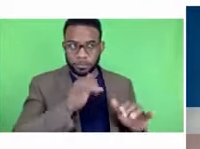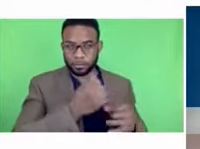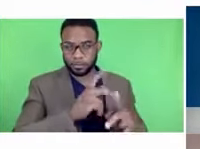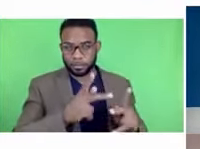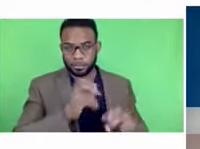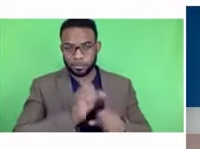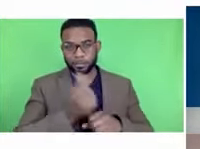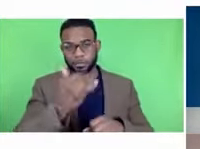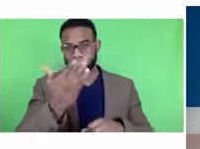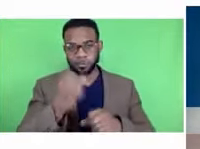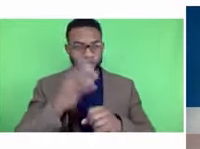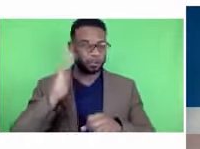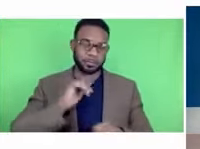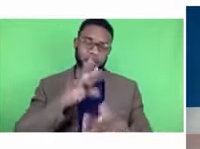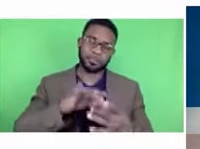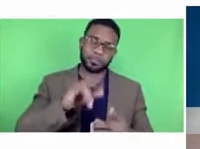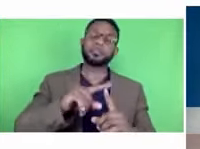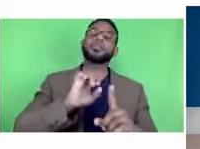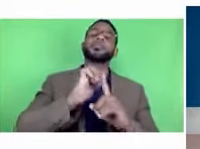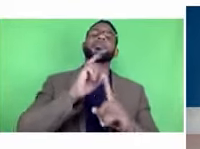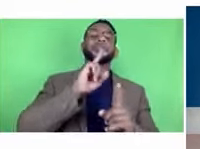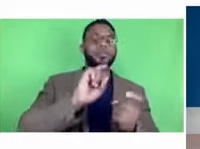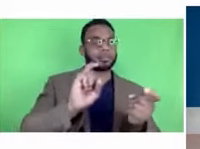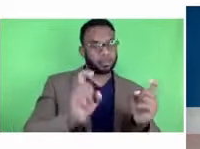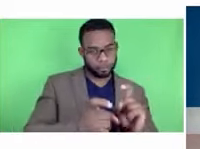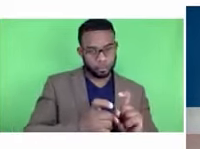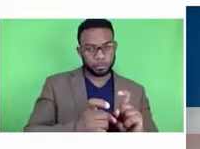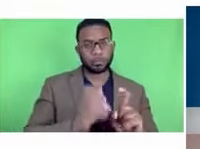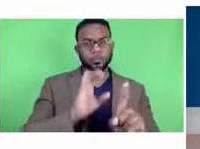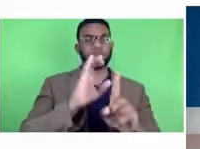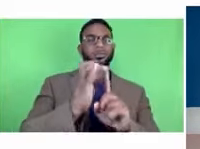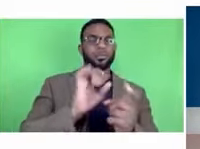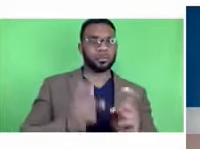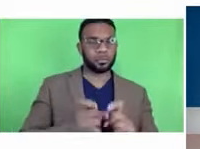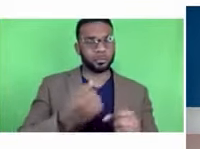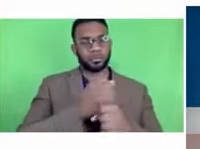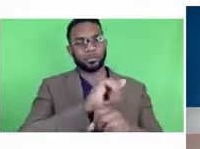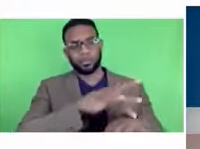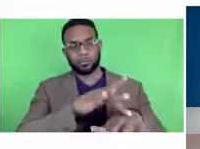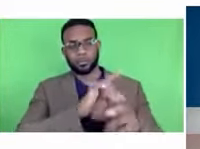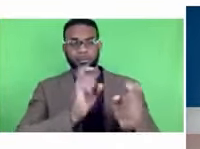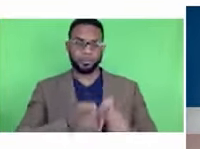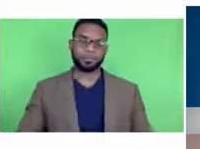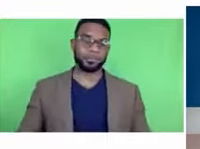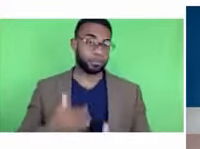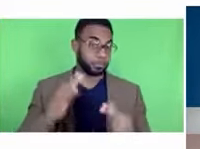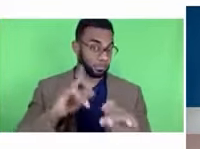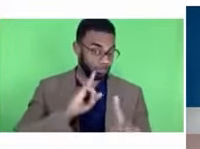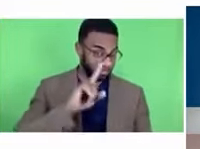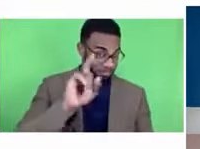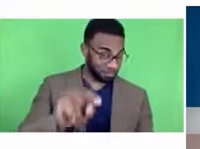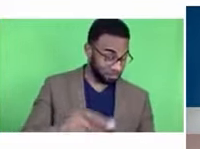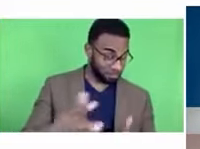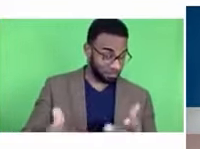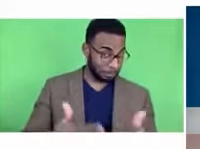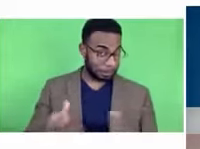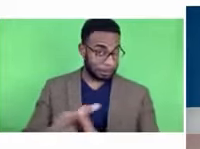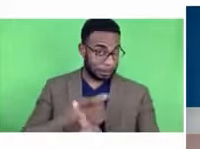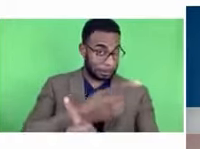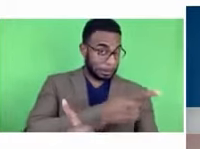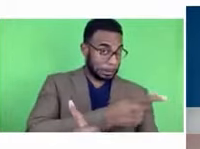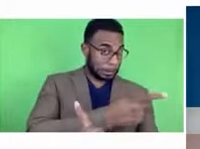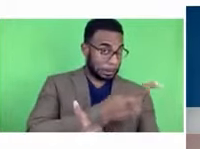ago, but the environment's changed, and that the safety of that space has changed. I hope that answers your question. I sort of went off on a bit of a tangent